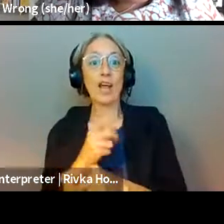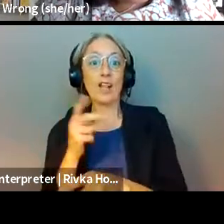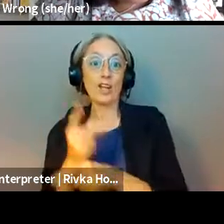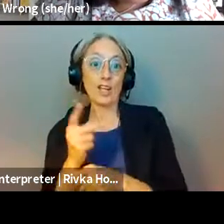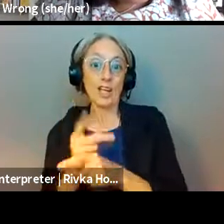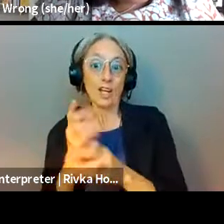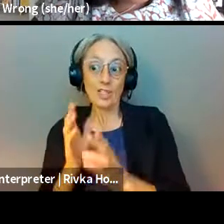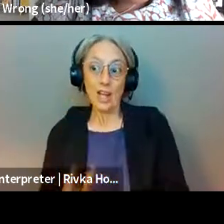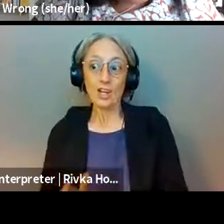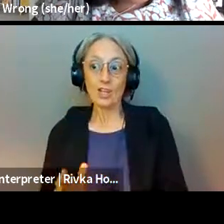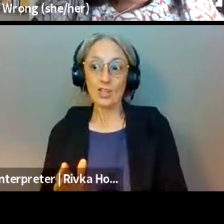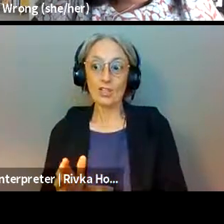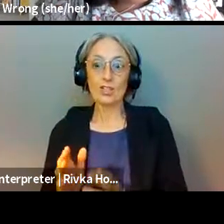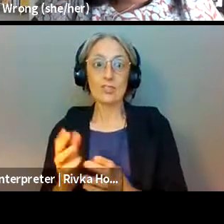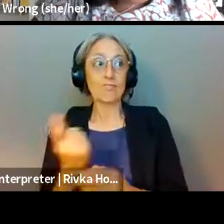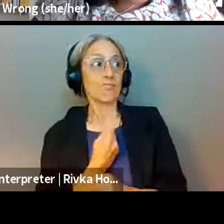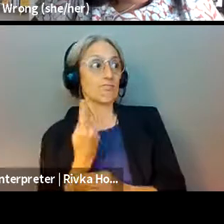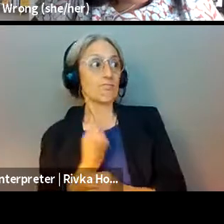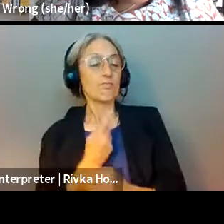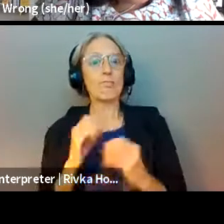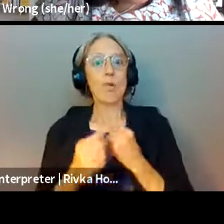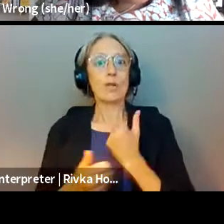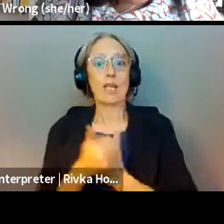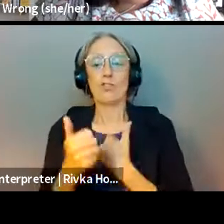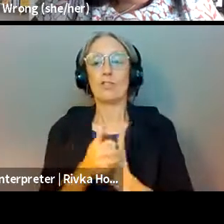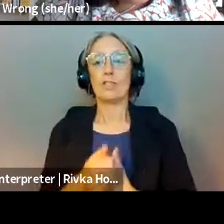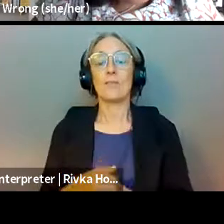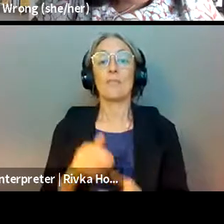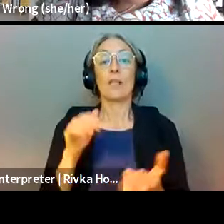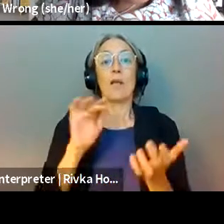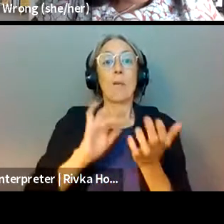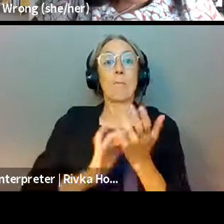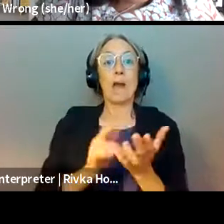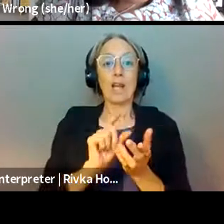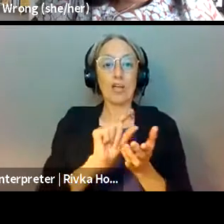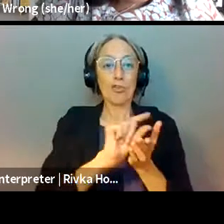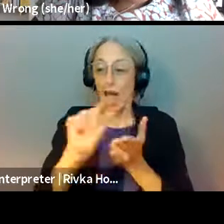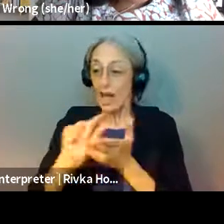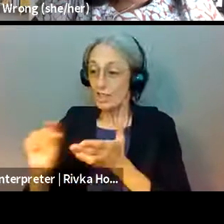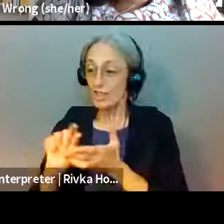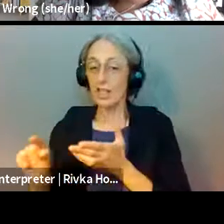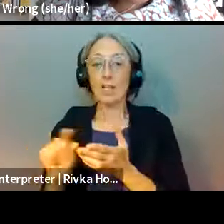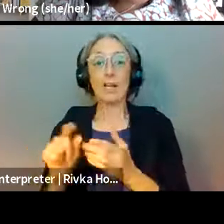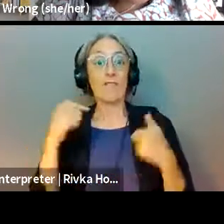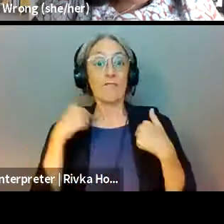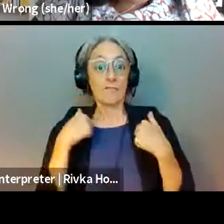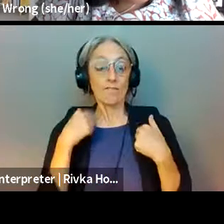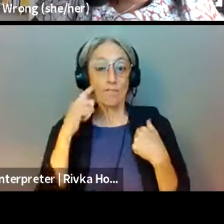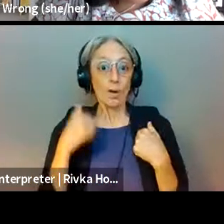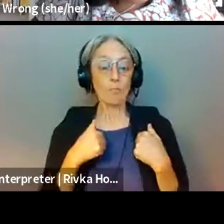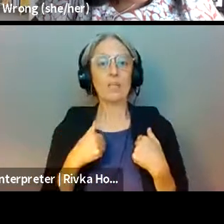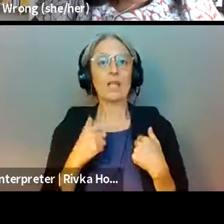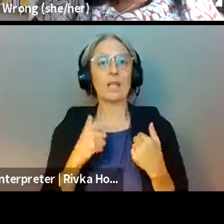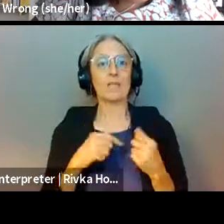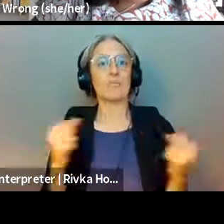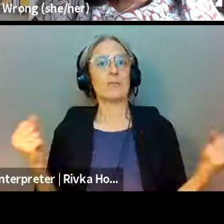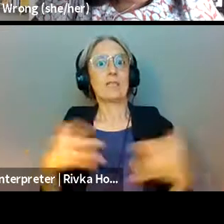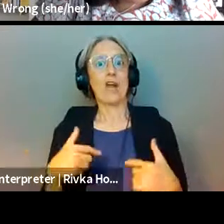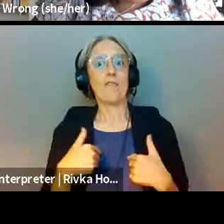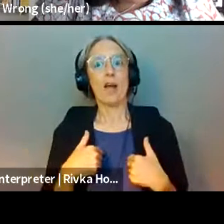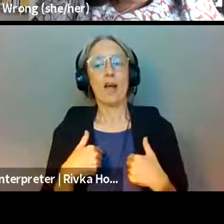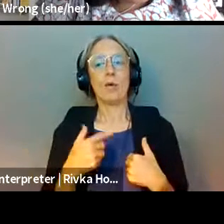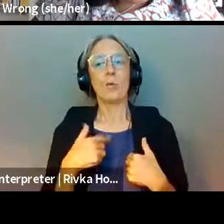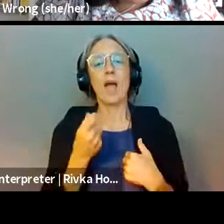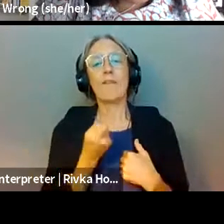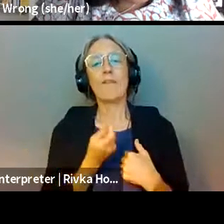further danger. Medical rationing has been particularly terrifying for me. We have so few urban